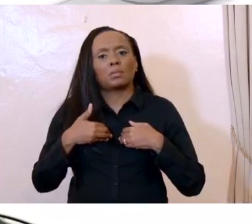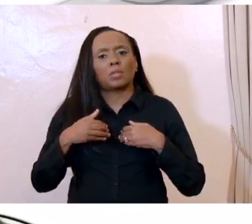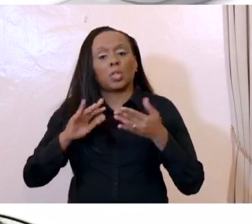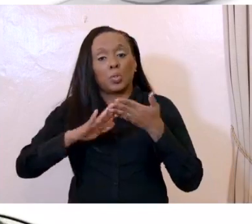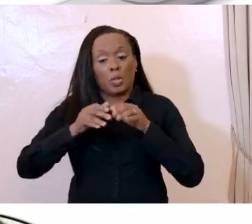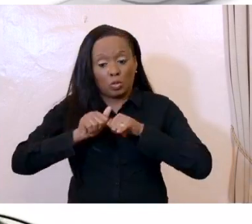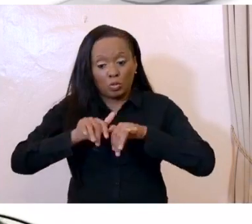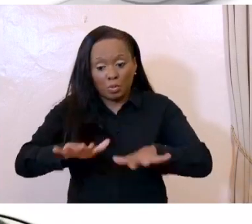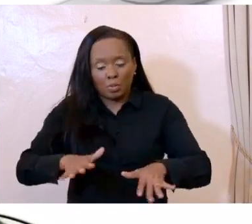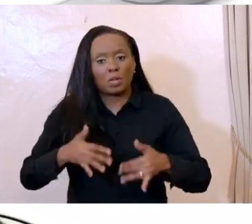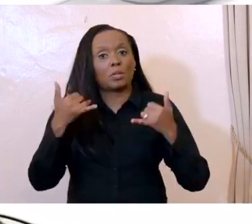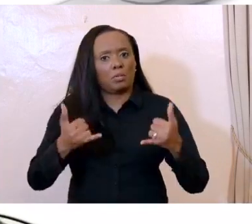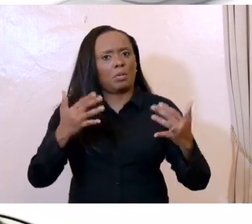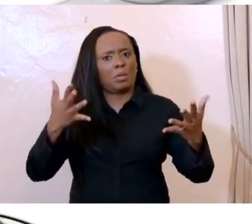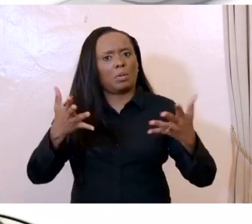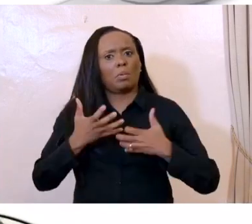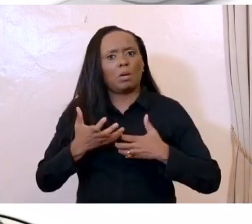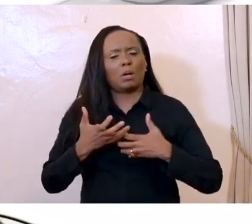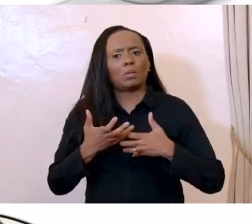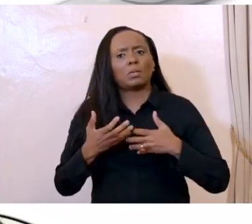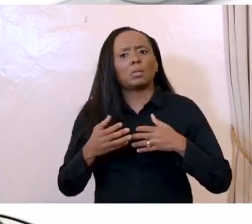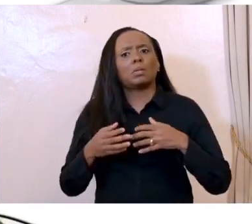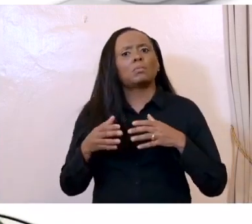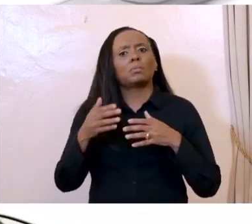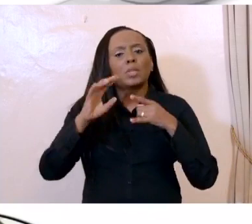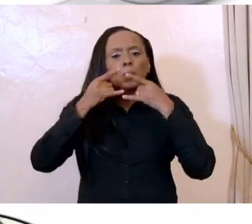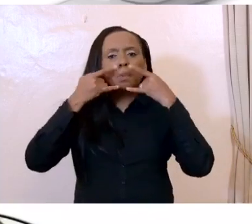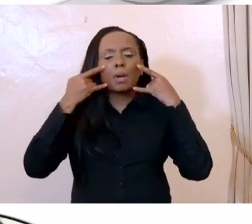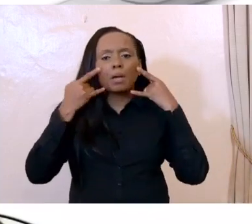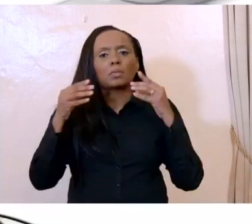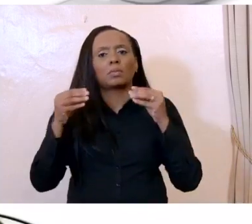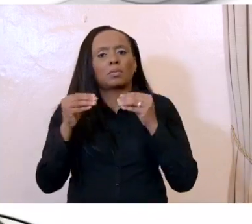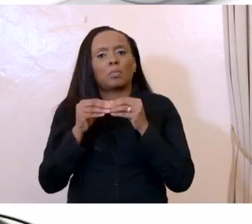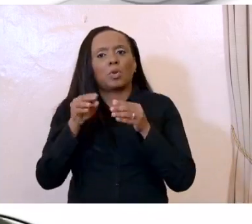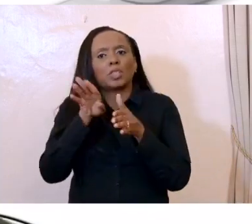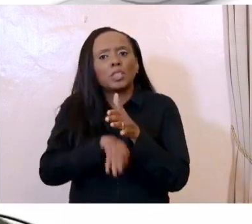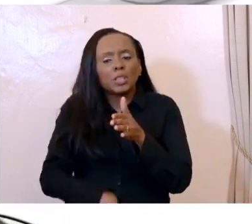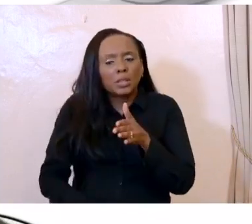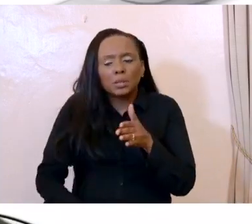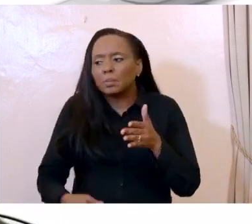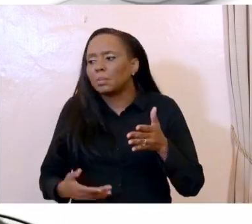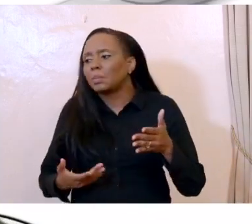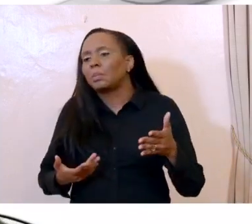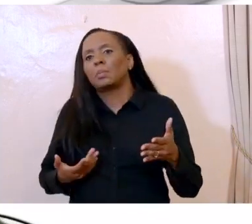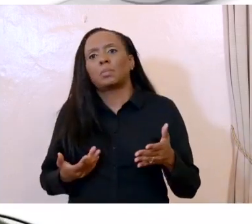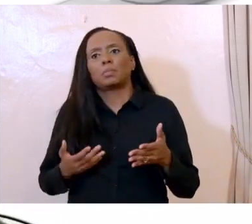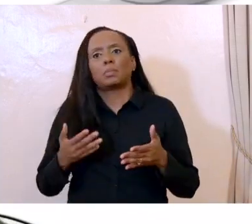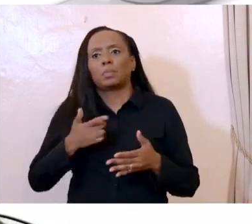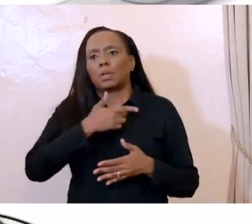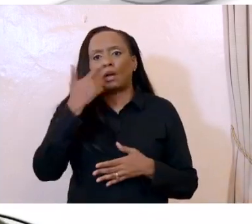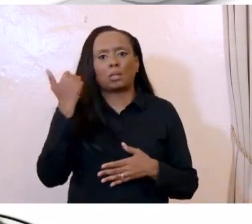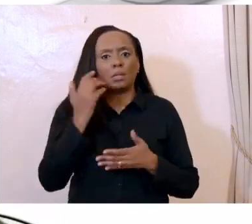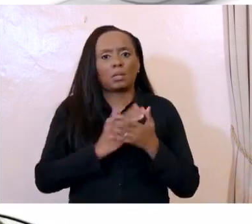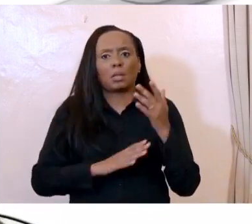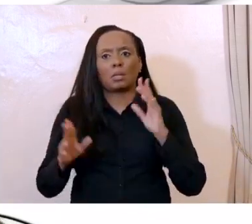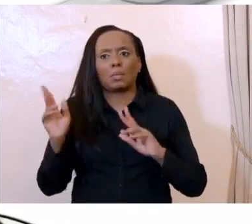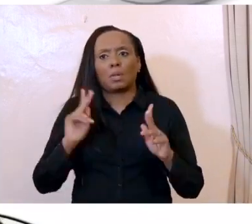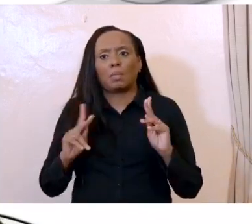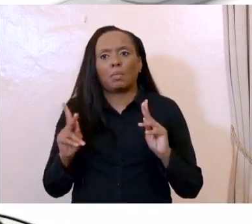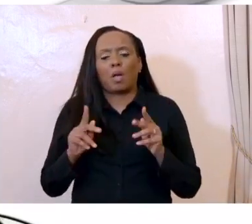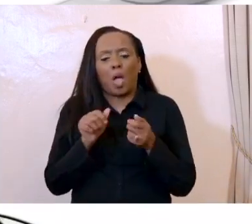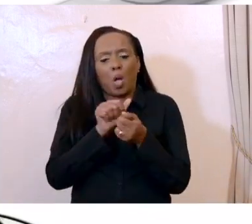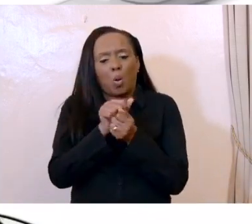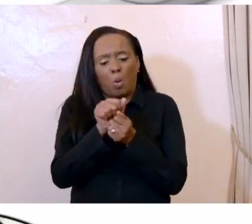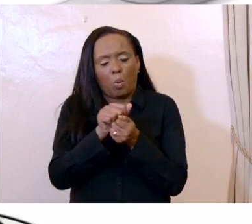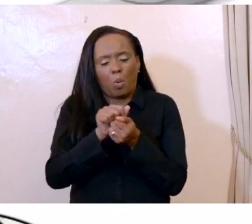to have better facilities for getting rid of those masks, because there are people now who are starting to wash